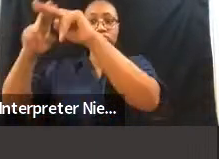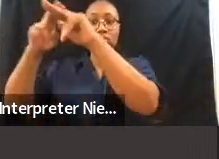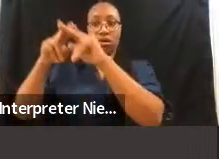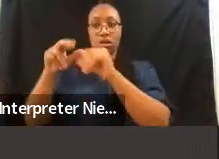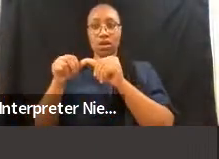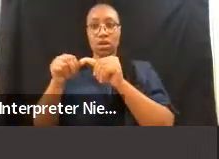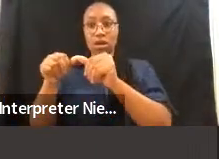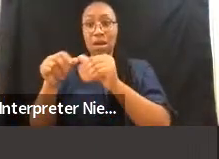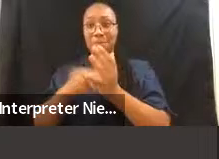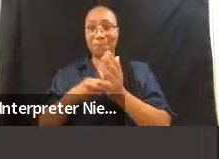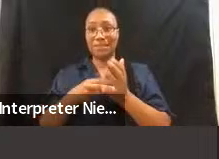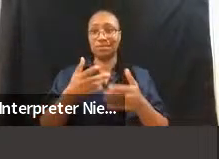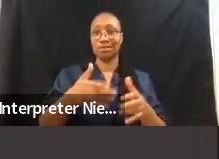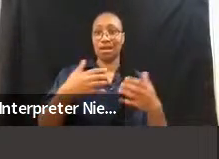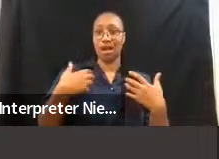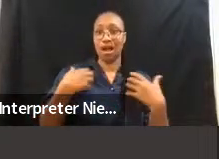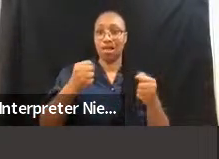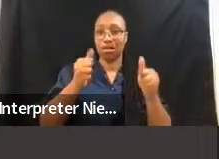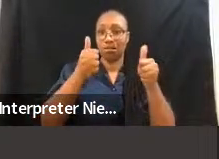Without widespread